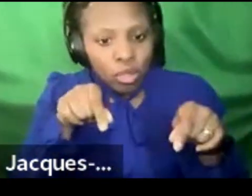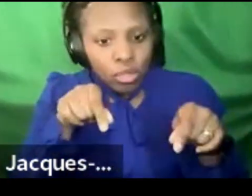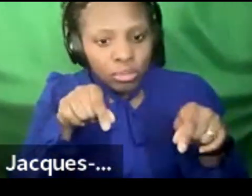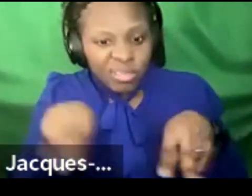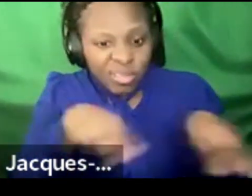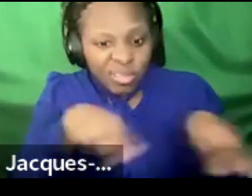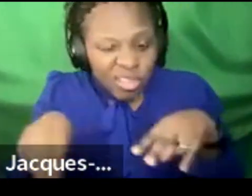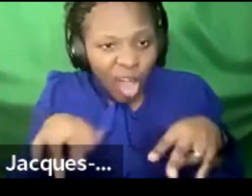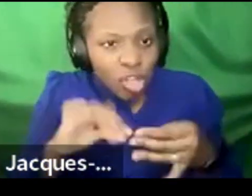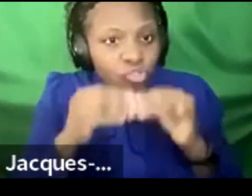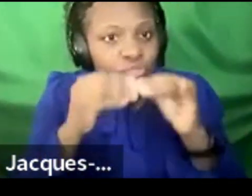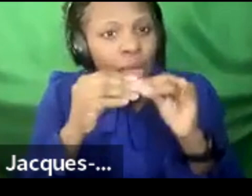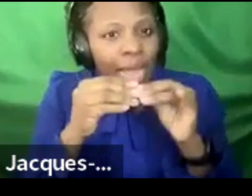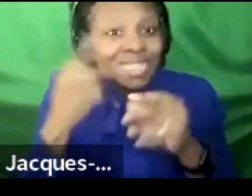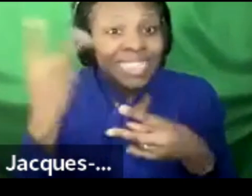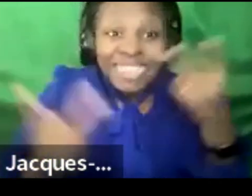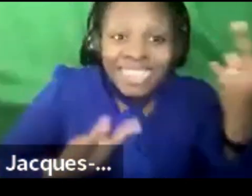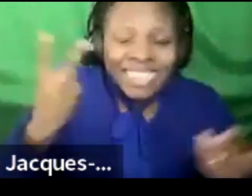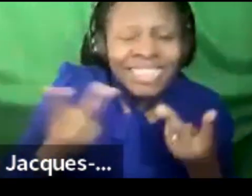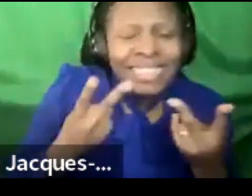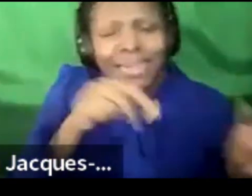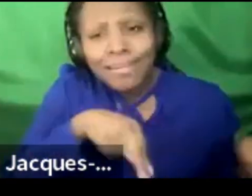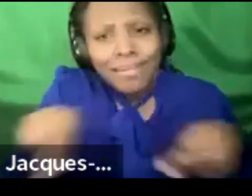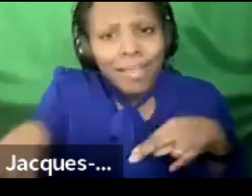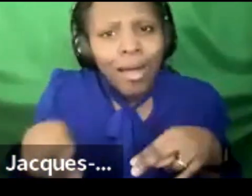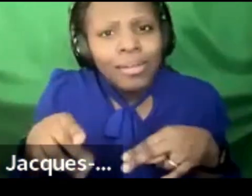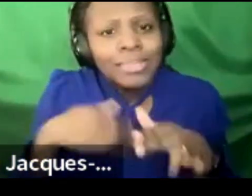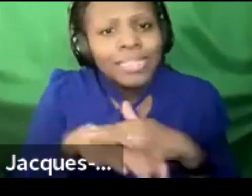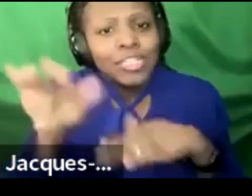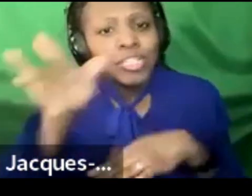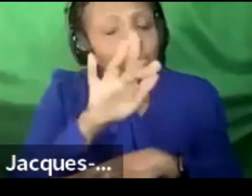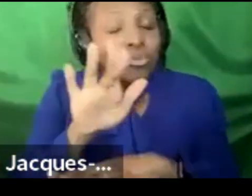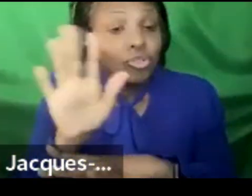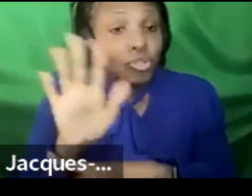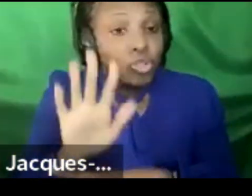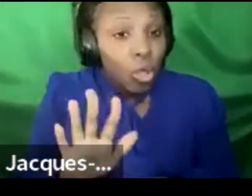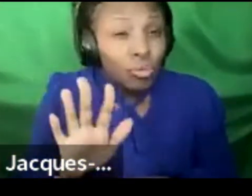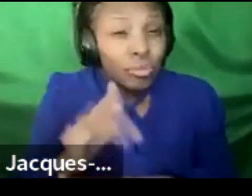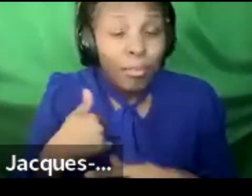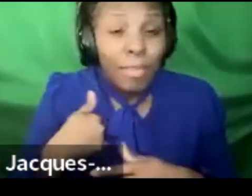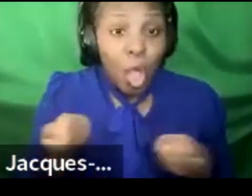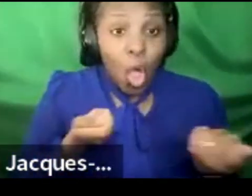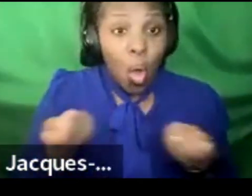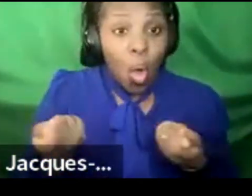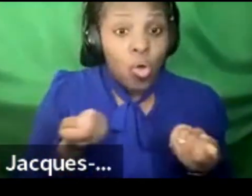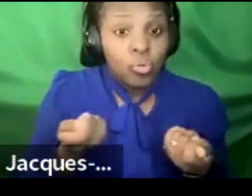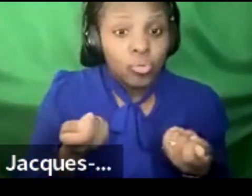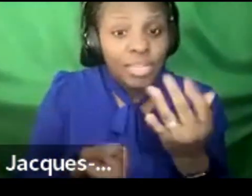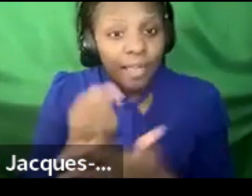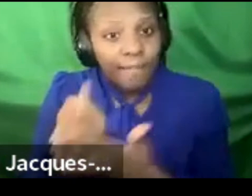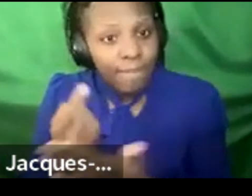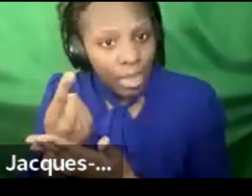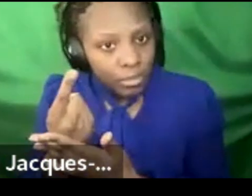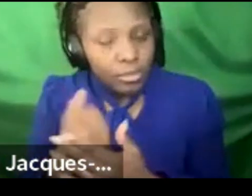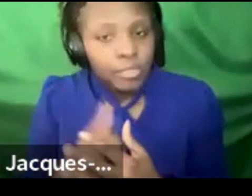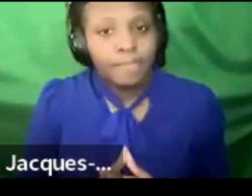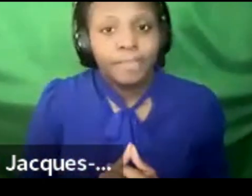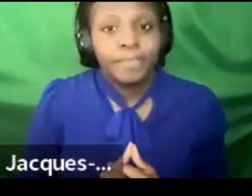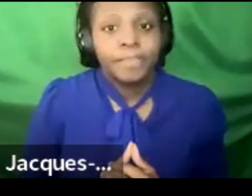and therefore dance and sing in shows. So I do all these different kind of things. I host events, as particularly